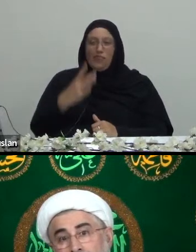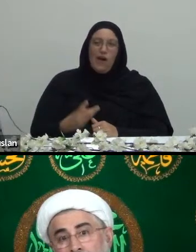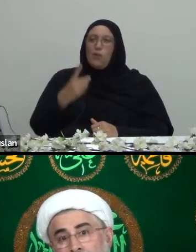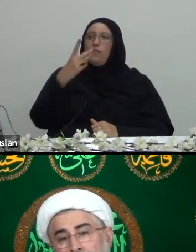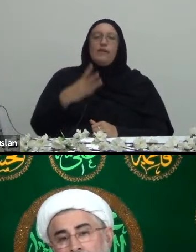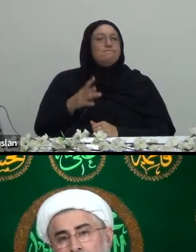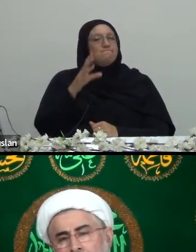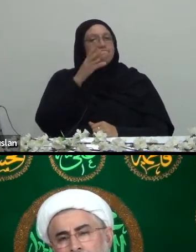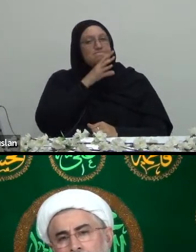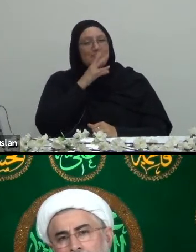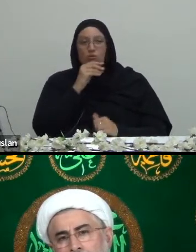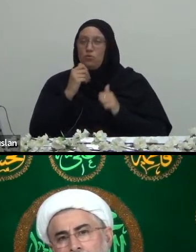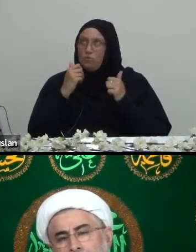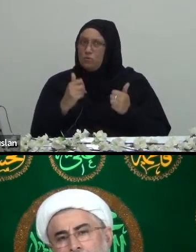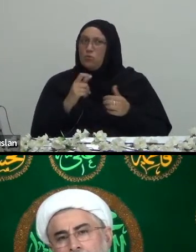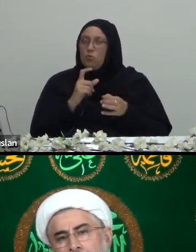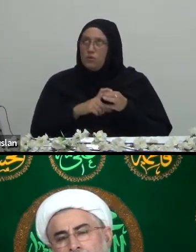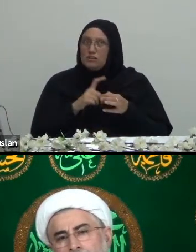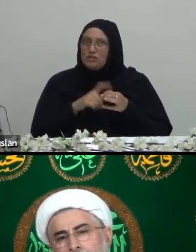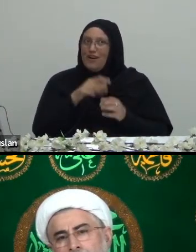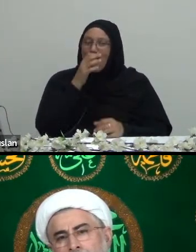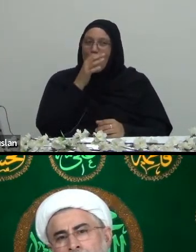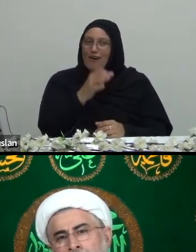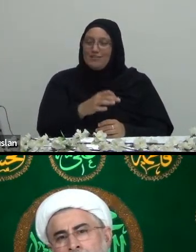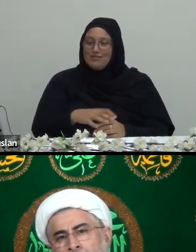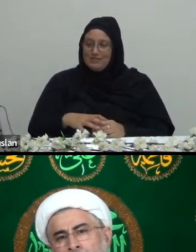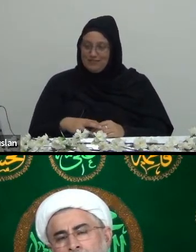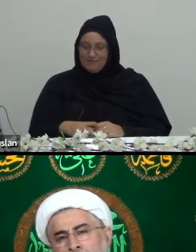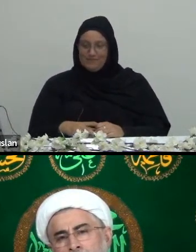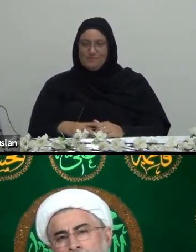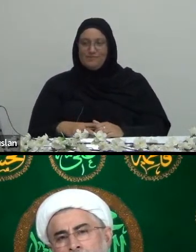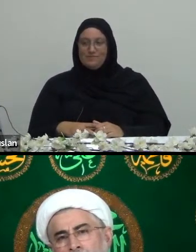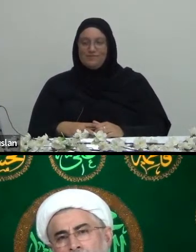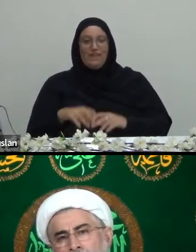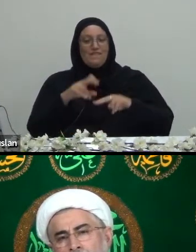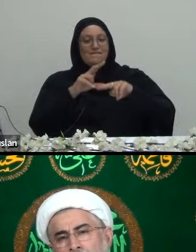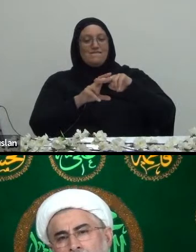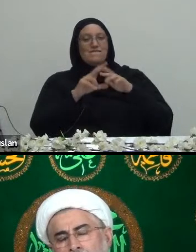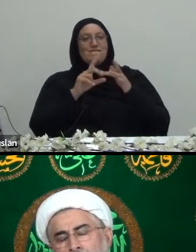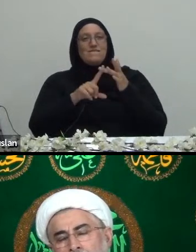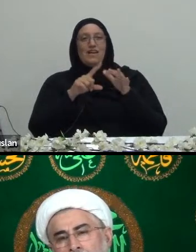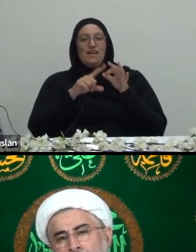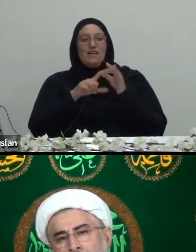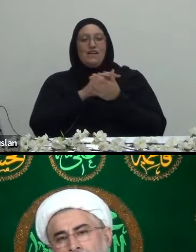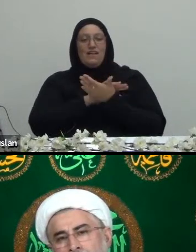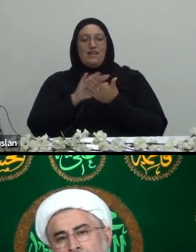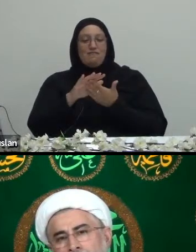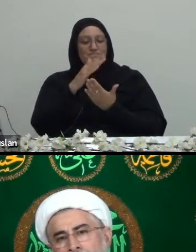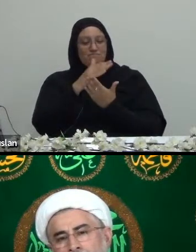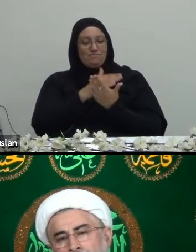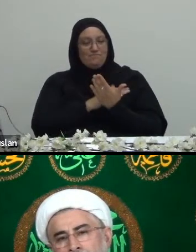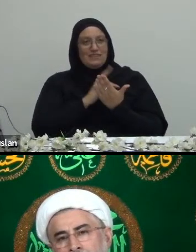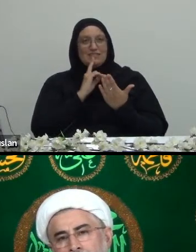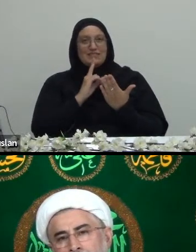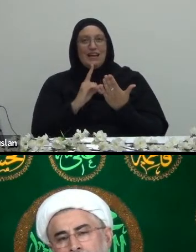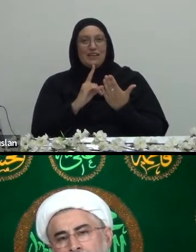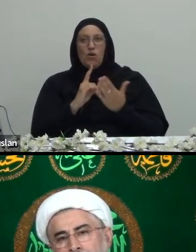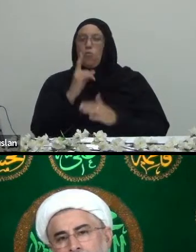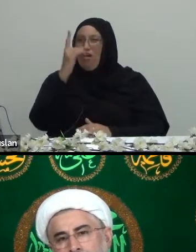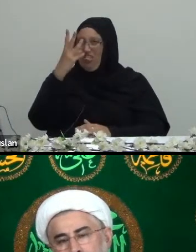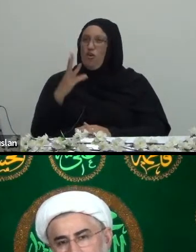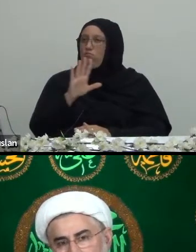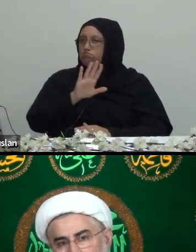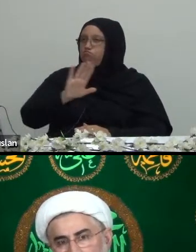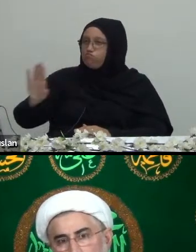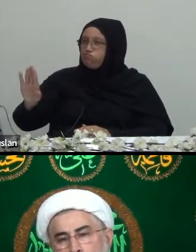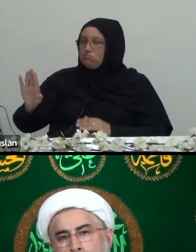but we've got a good question asking, the fiqh rulings specifies what happens to the other 2/3,